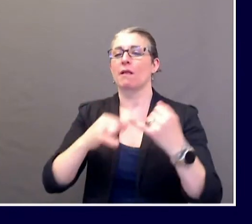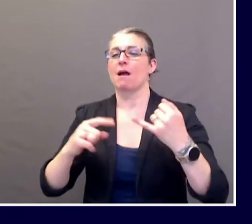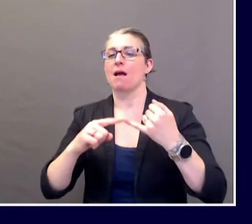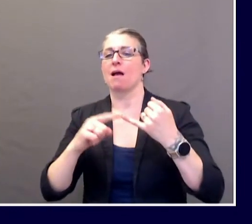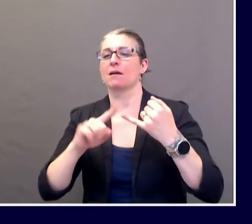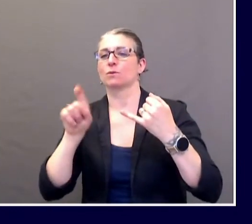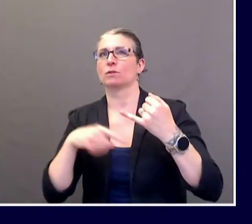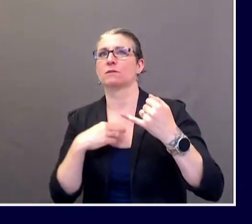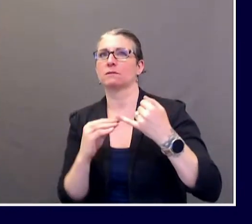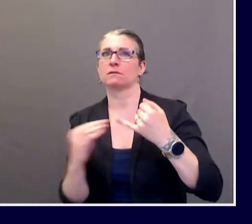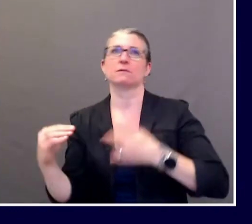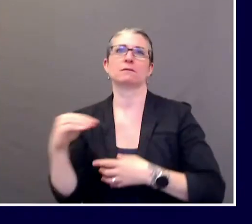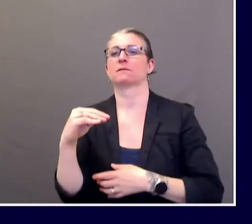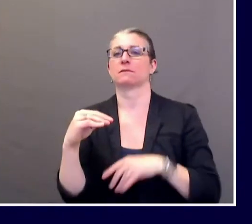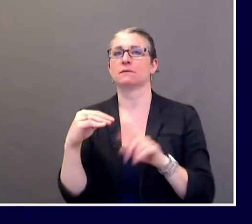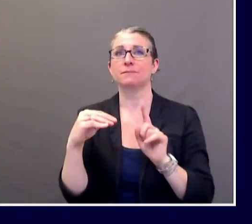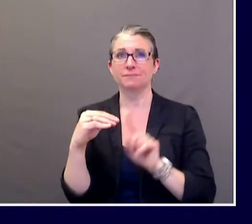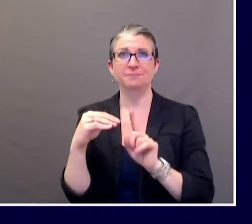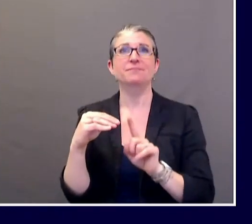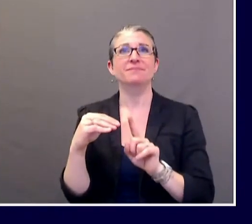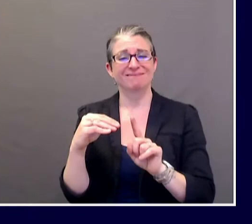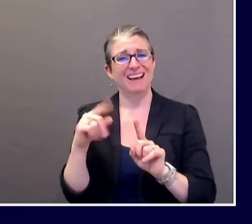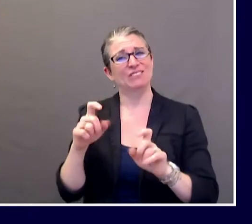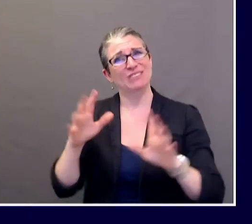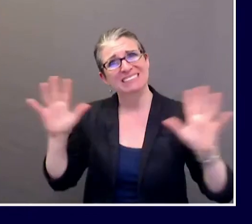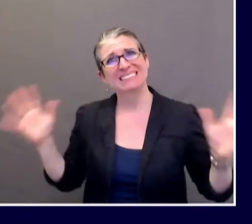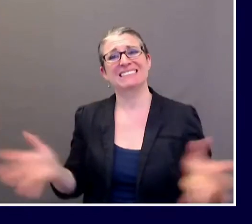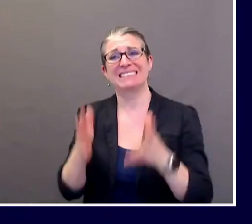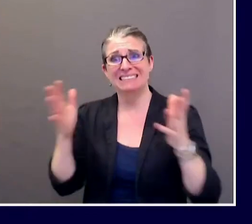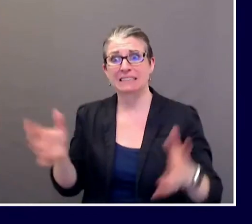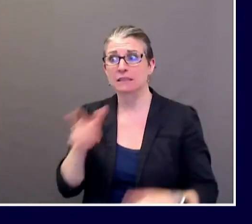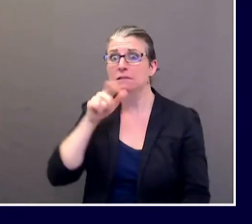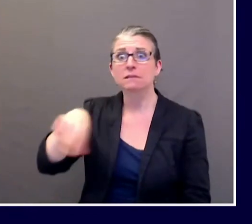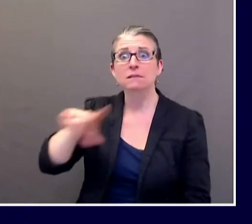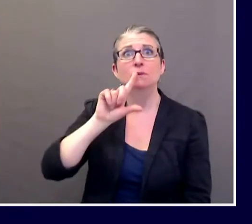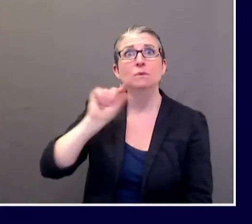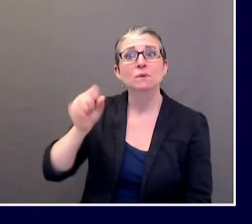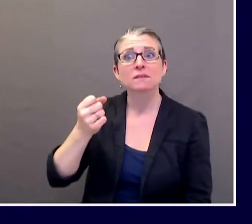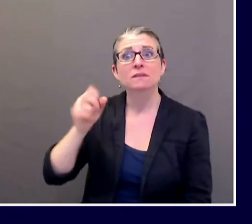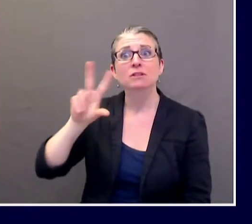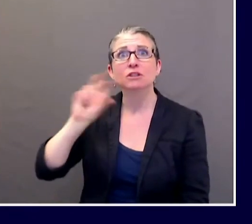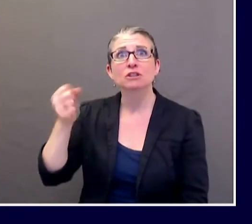20s and 30s up, as we've seen an increase in those in their 40s? The answer is yes.